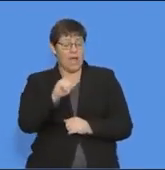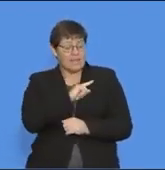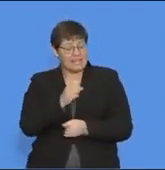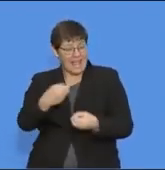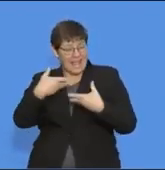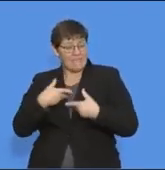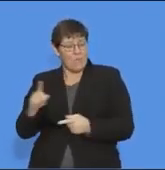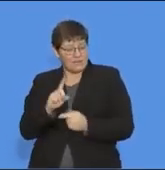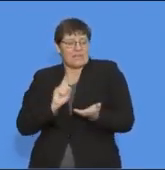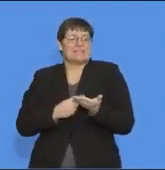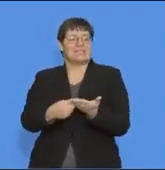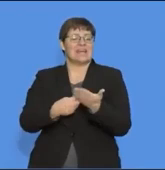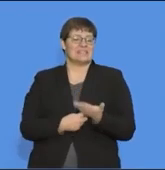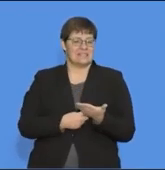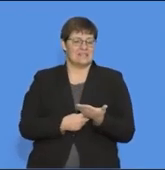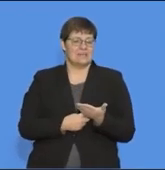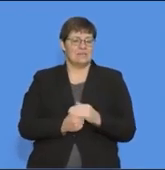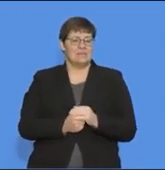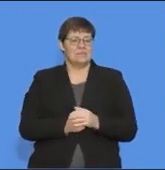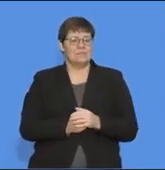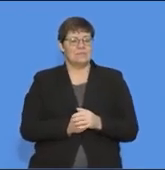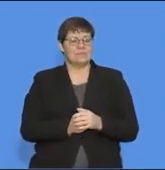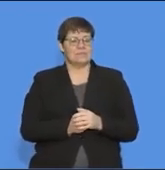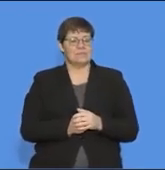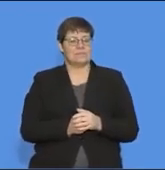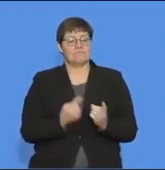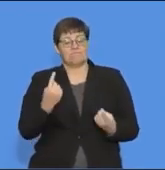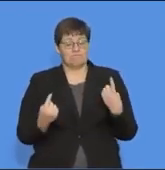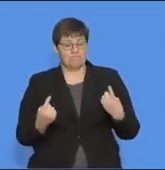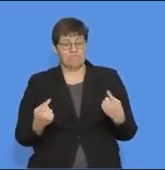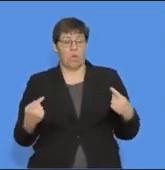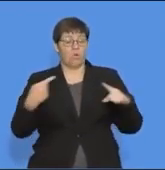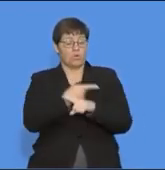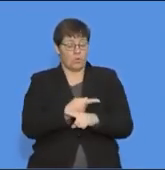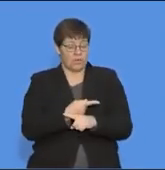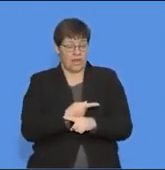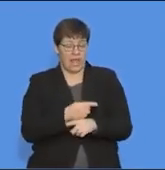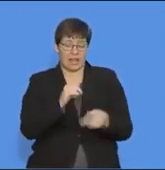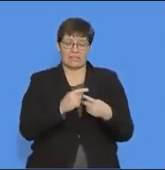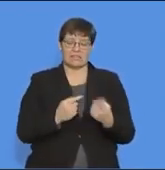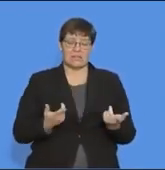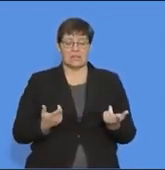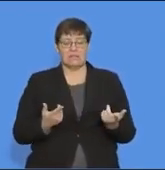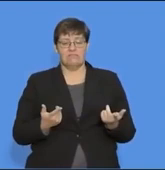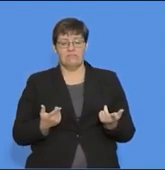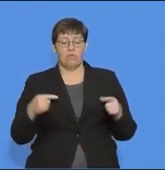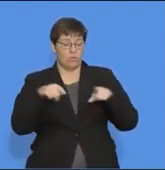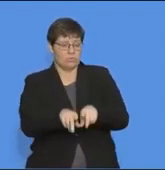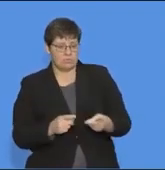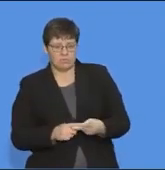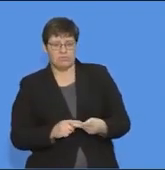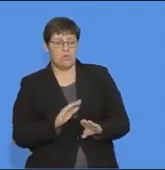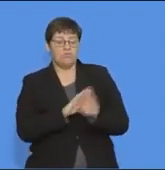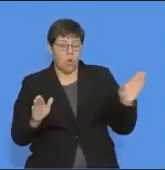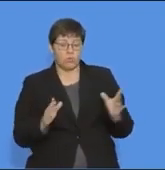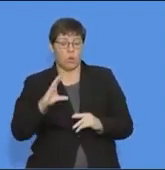because that will lead us talking about either corresponding angles, alternate angles,